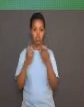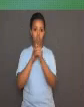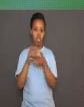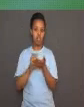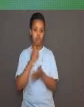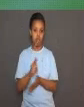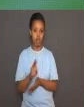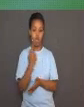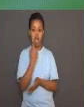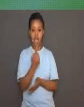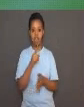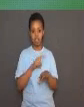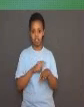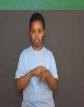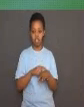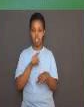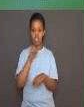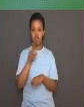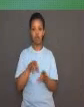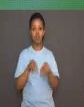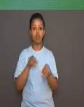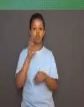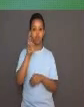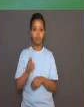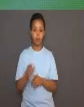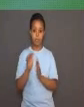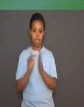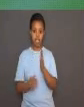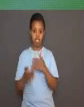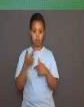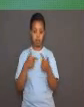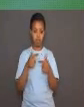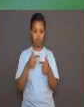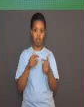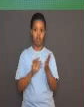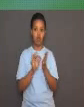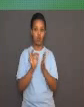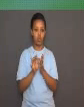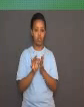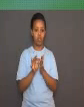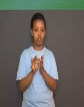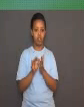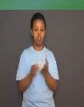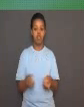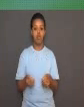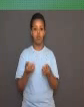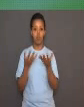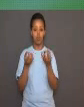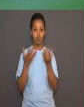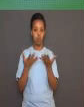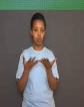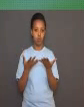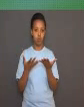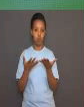do, their rate of movement decreases again, making it more likely they